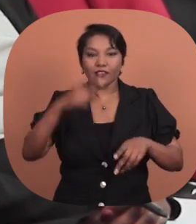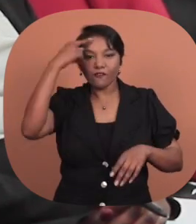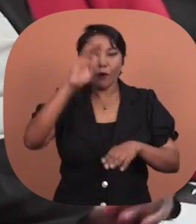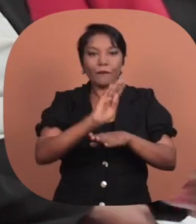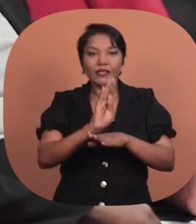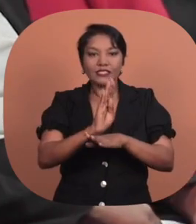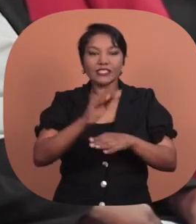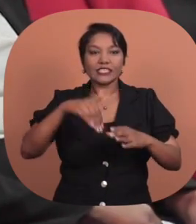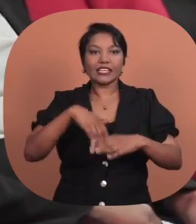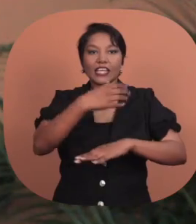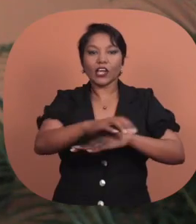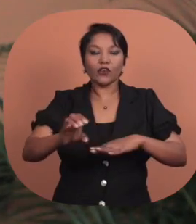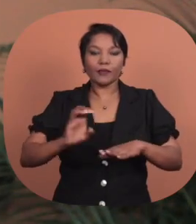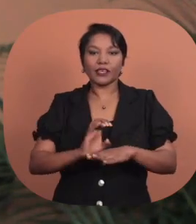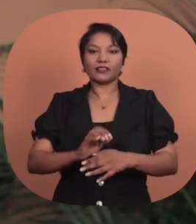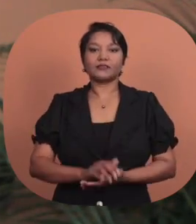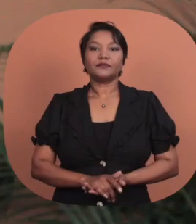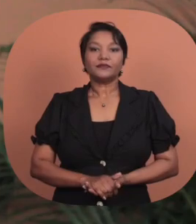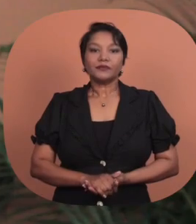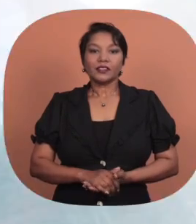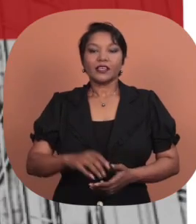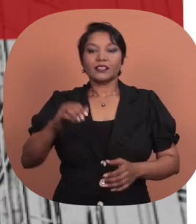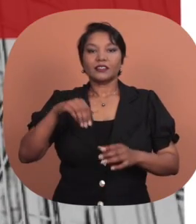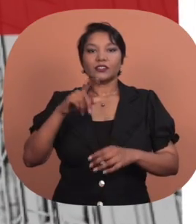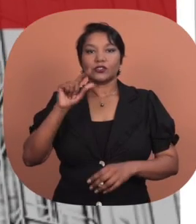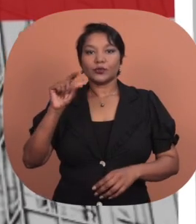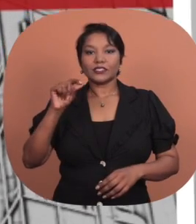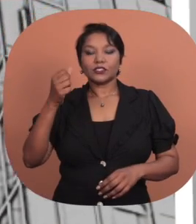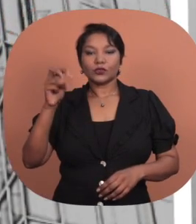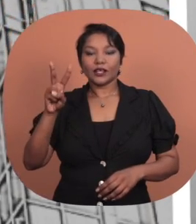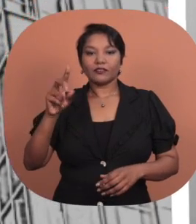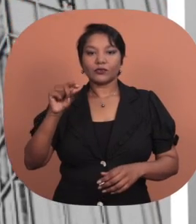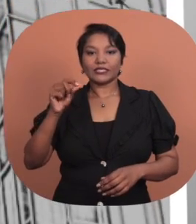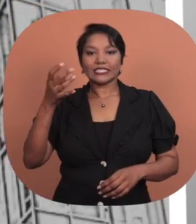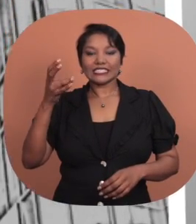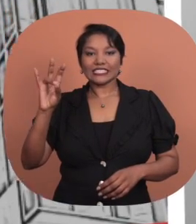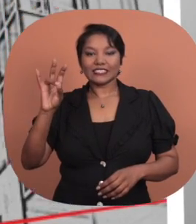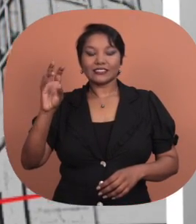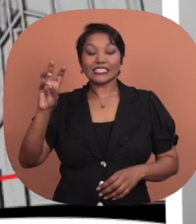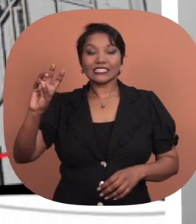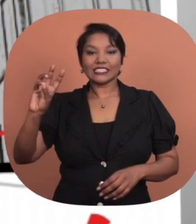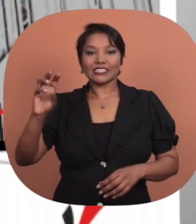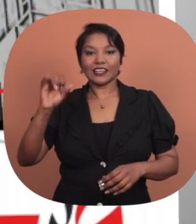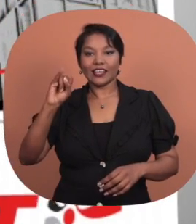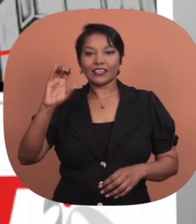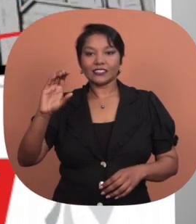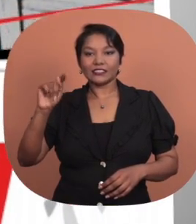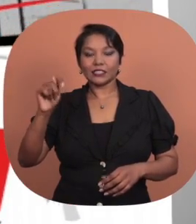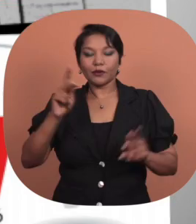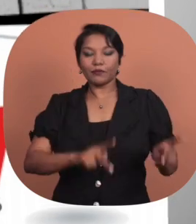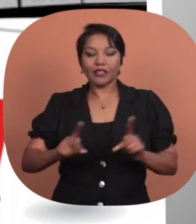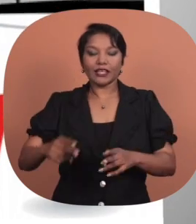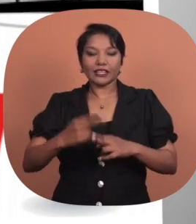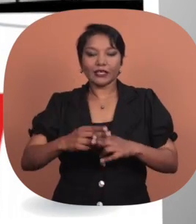ideal location to set up business in the Caribbean. The 2012-2016 National ICT Plan, dubbed